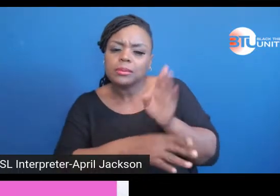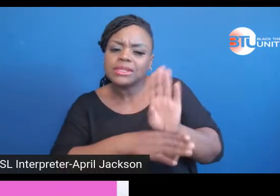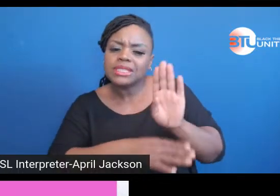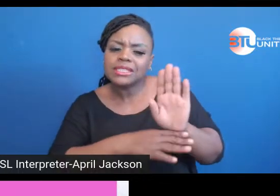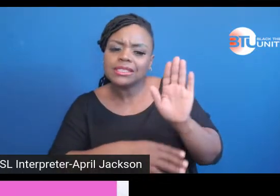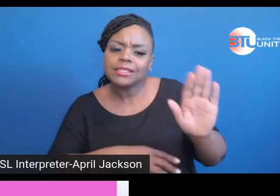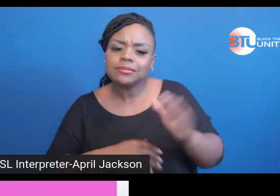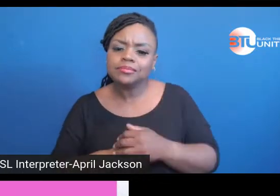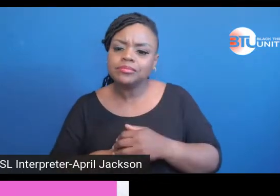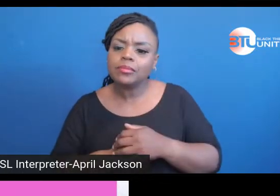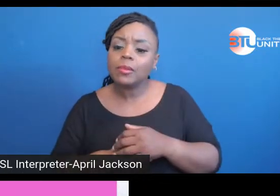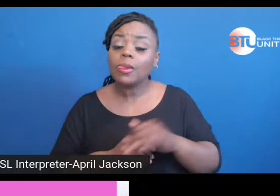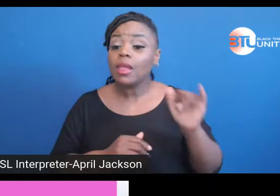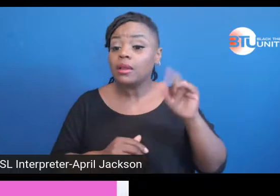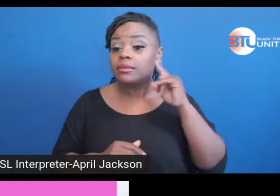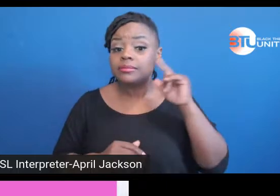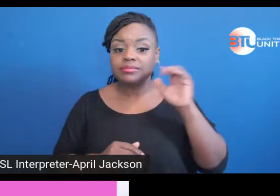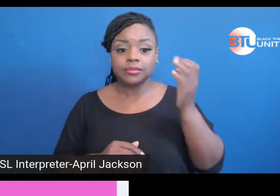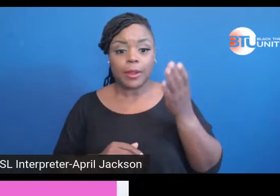actually protected by trademark.